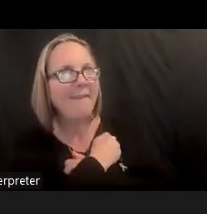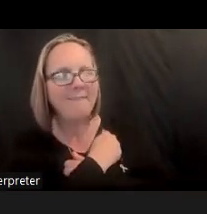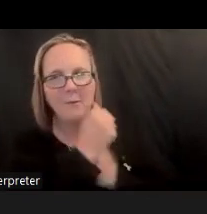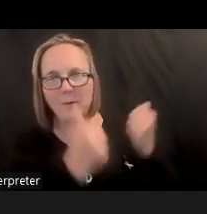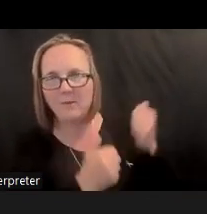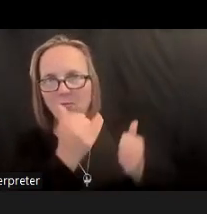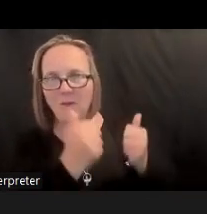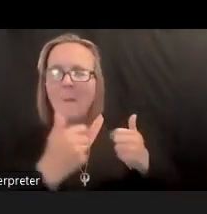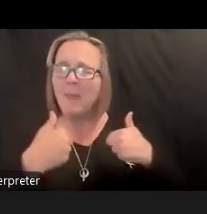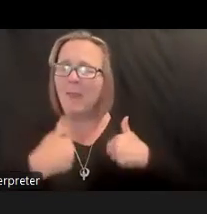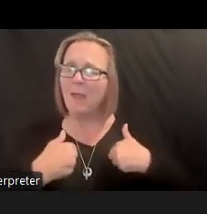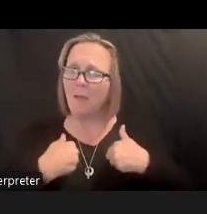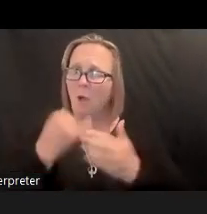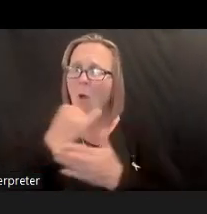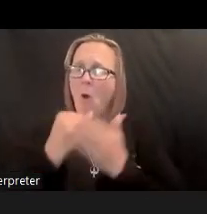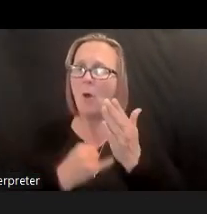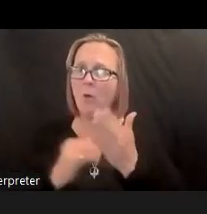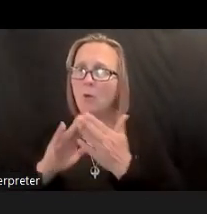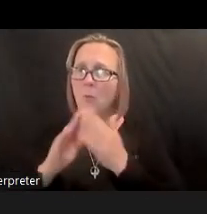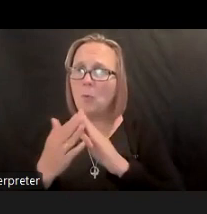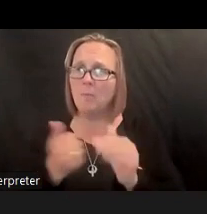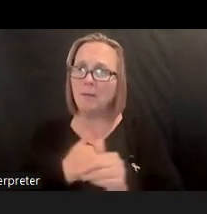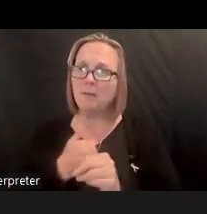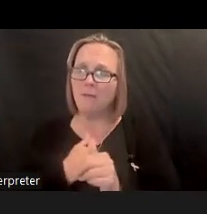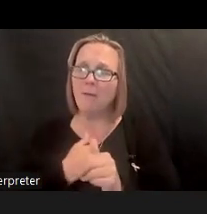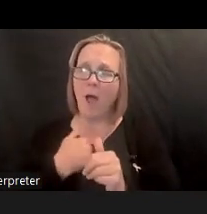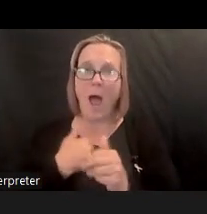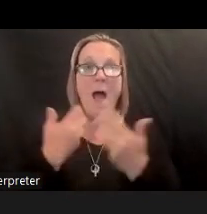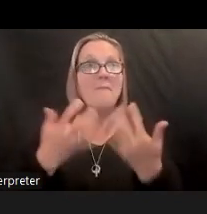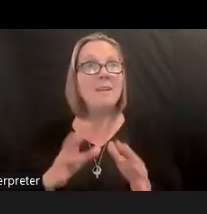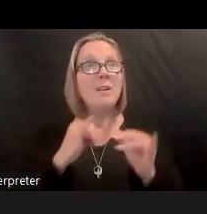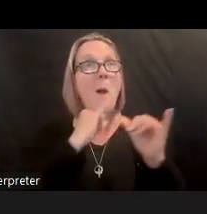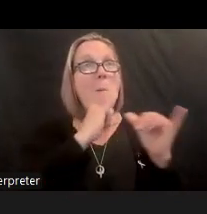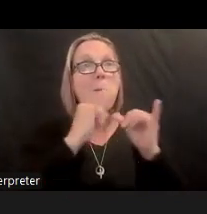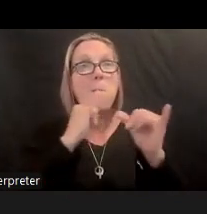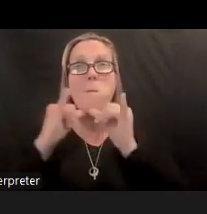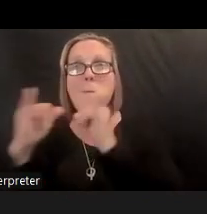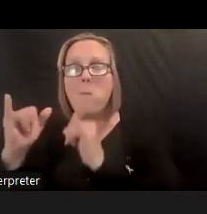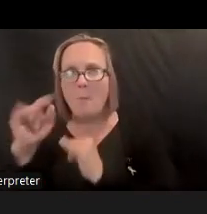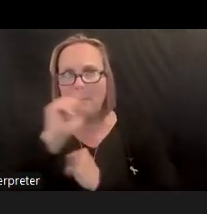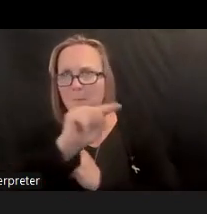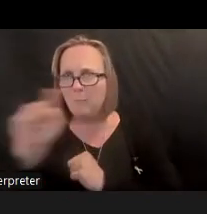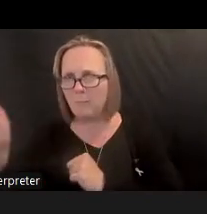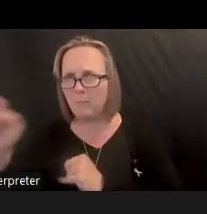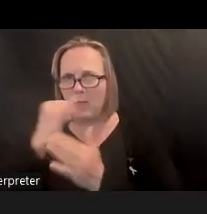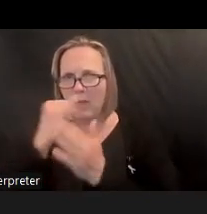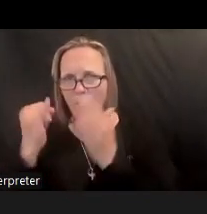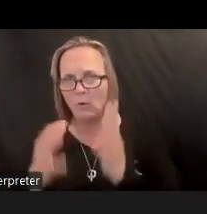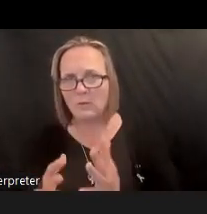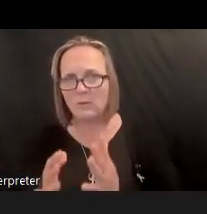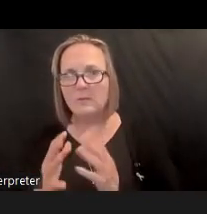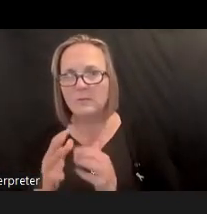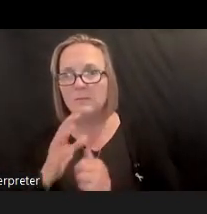actually having the opportunity to interview a number of the artists, what I've witnessed is how